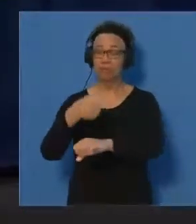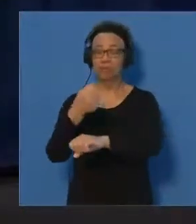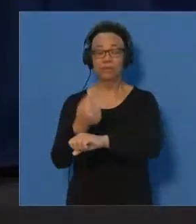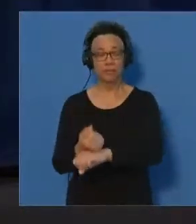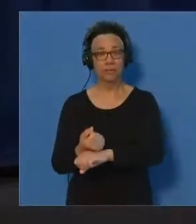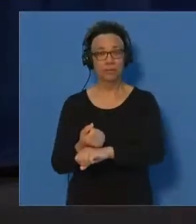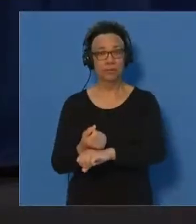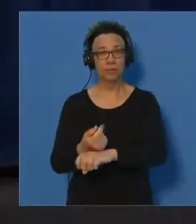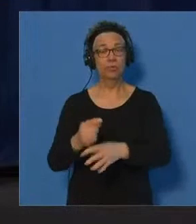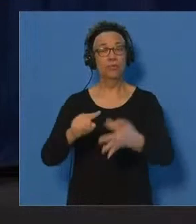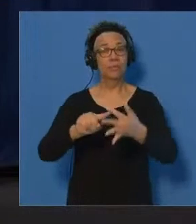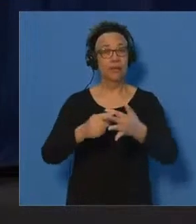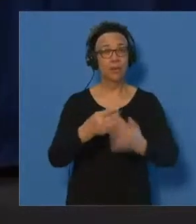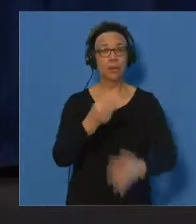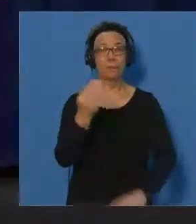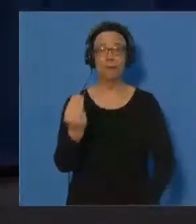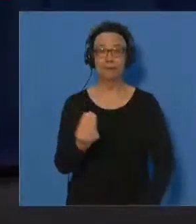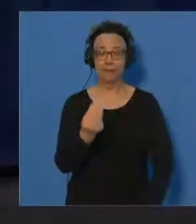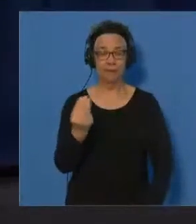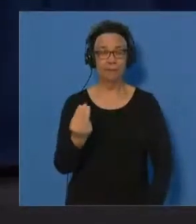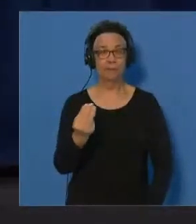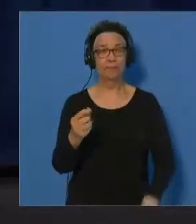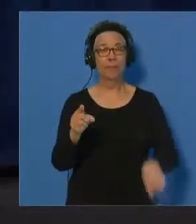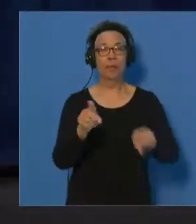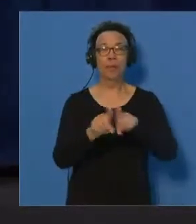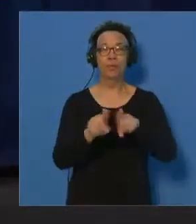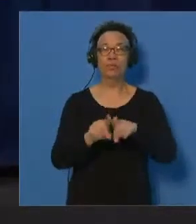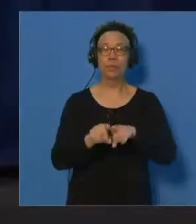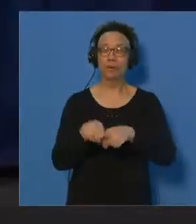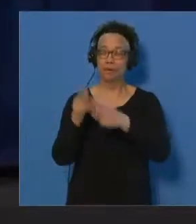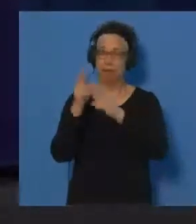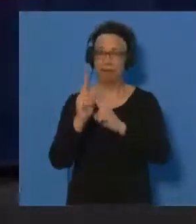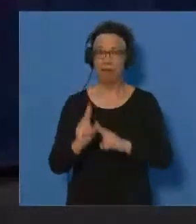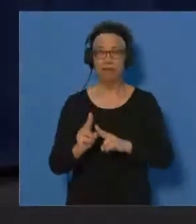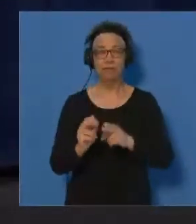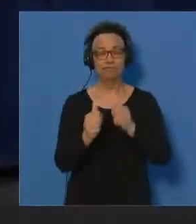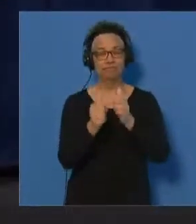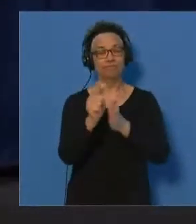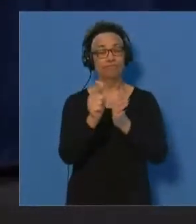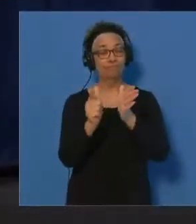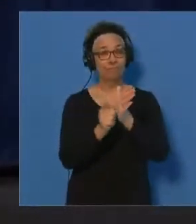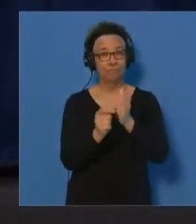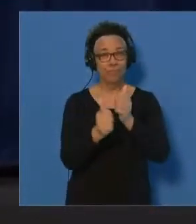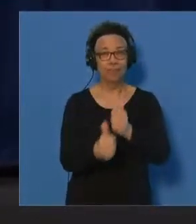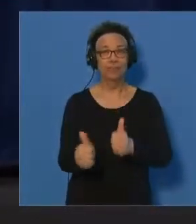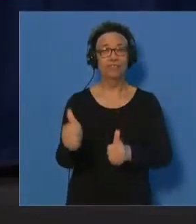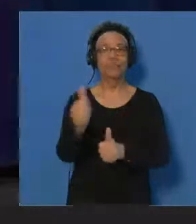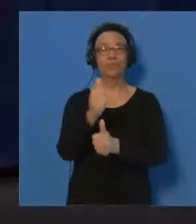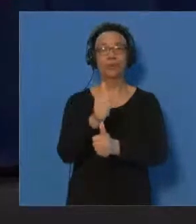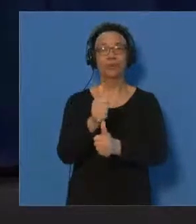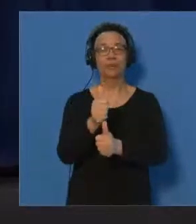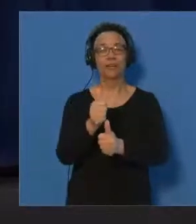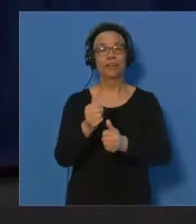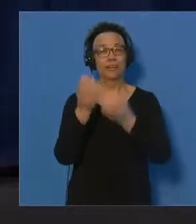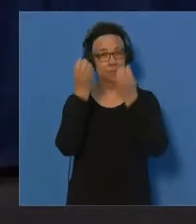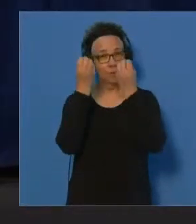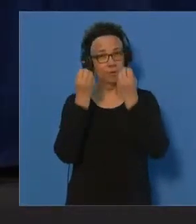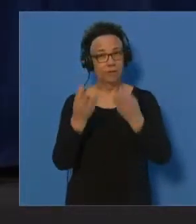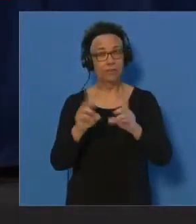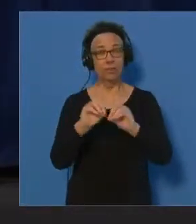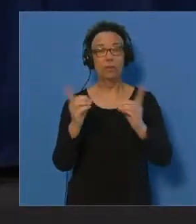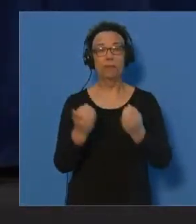will come into force on Monday, and also by the Honorable Attorney General, who will provide an update on the Department of Child and Family